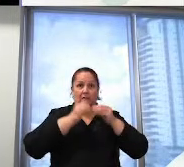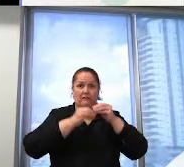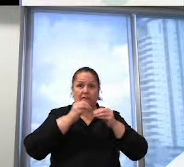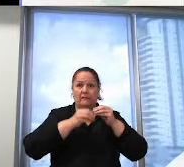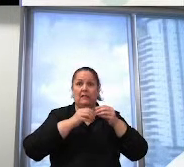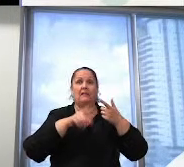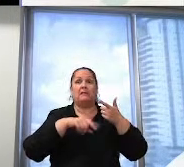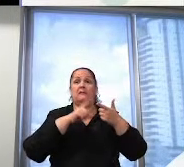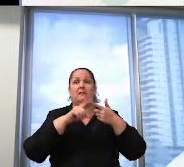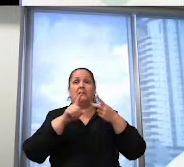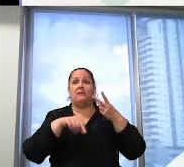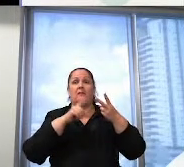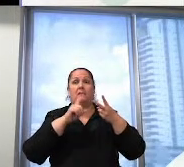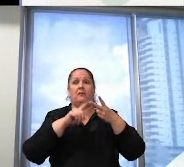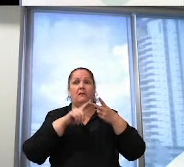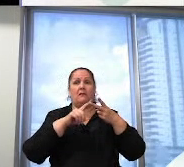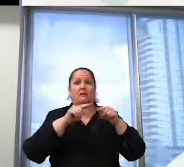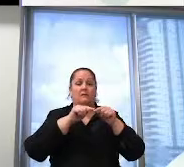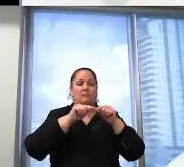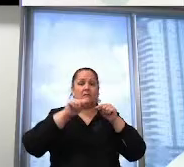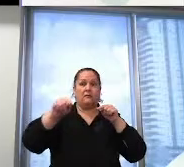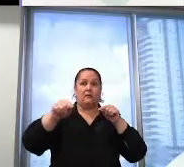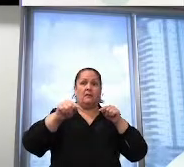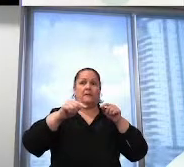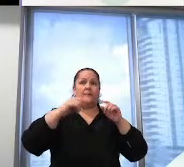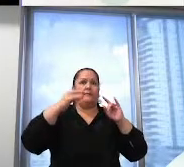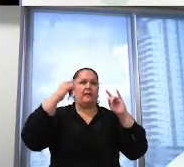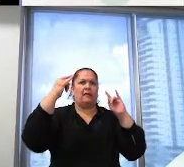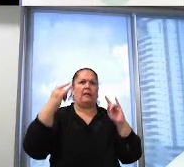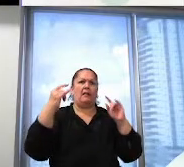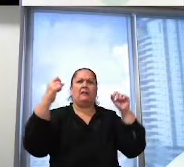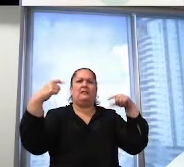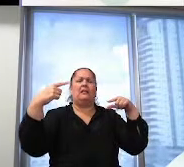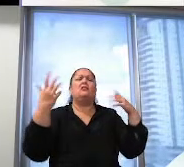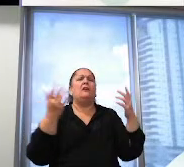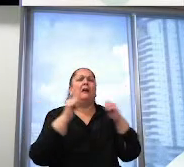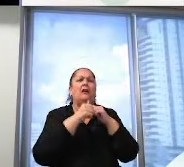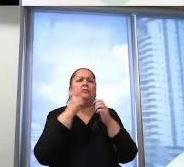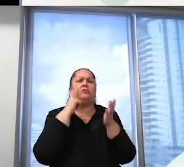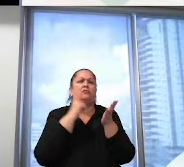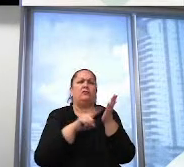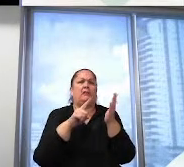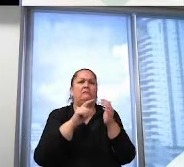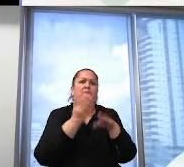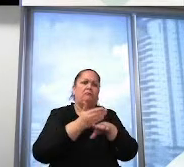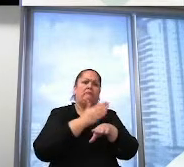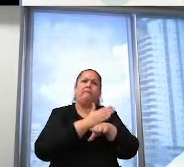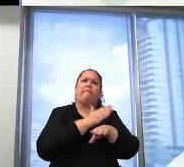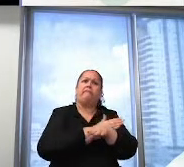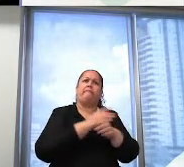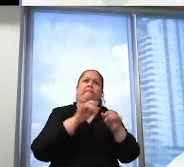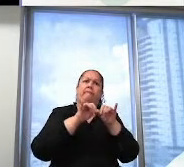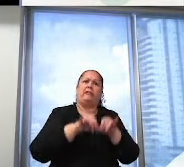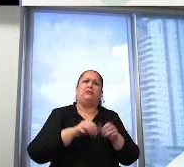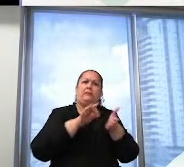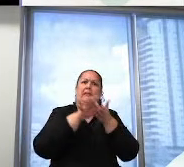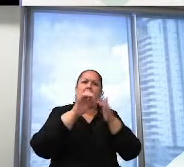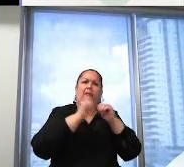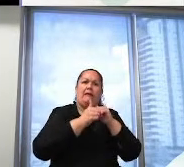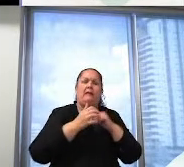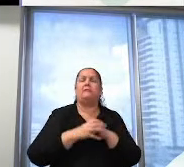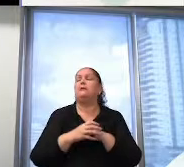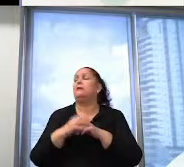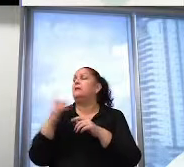reclaimed, or do you measure it in terms of, excuse me, miles of conductor managed? How do you go about assessing your progress?